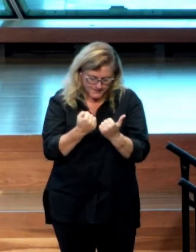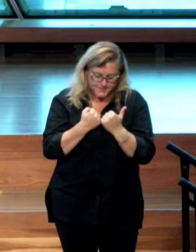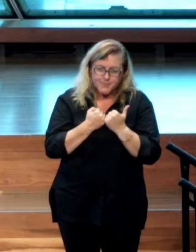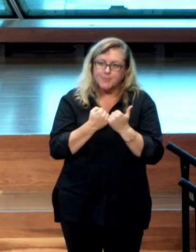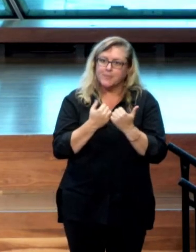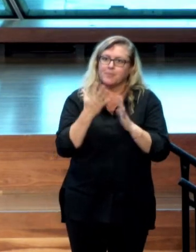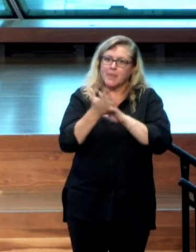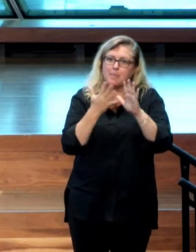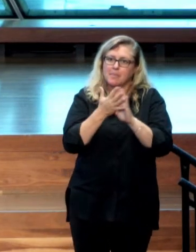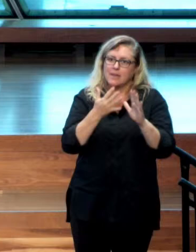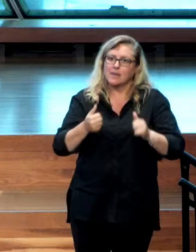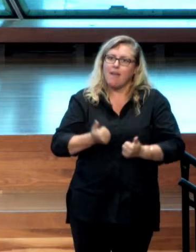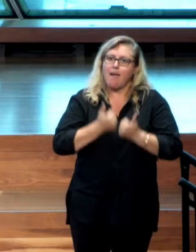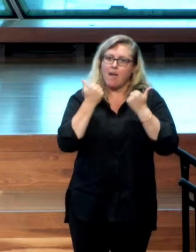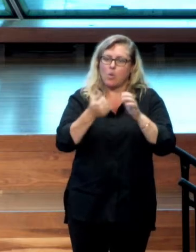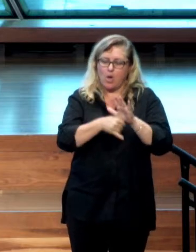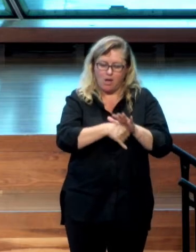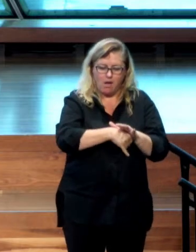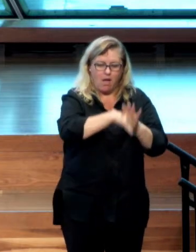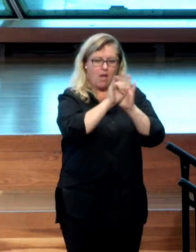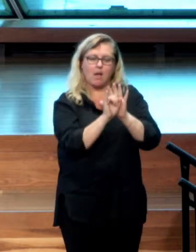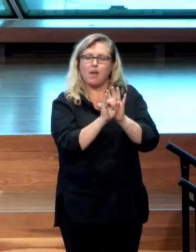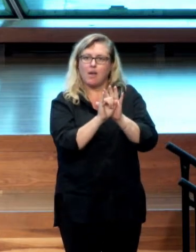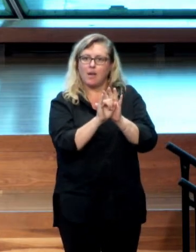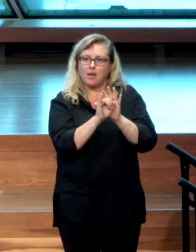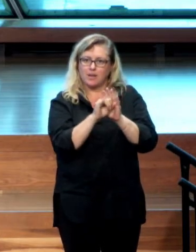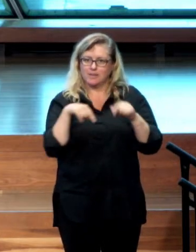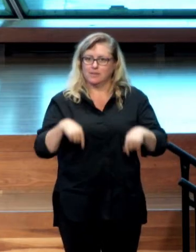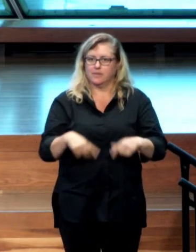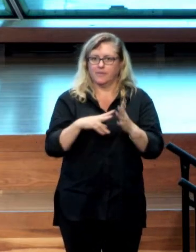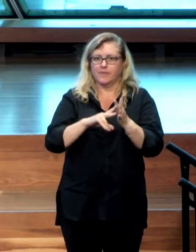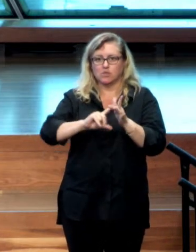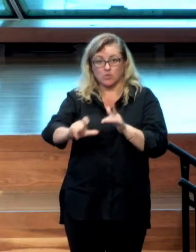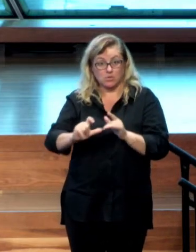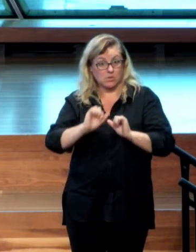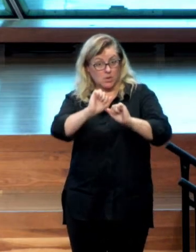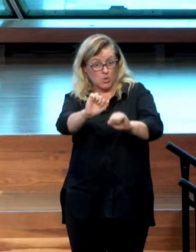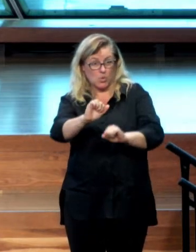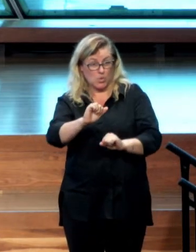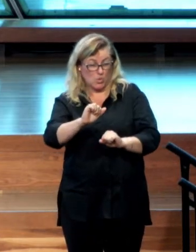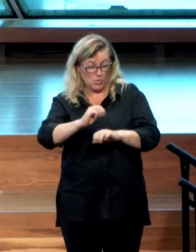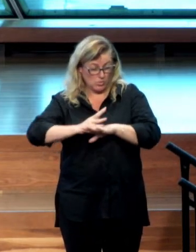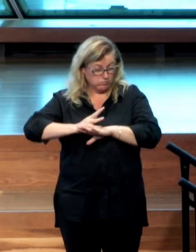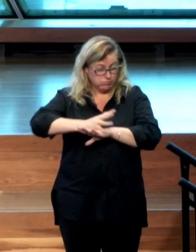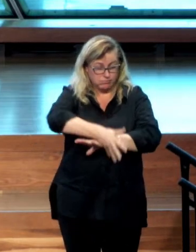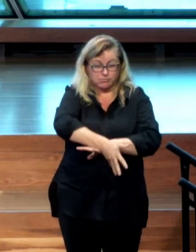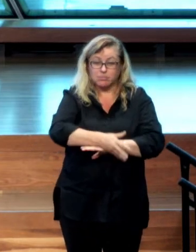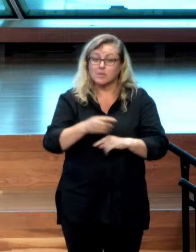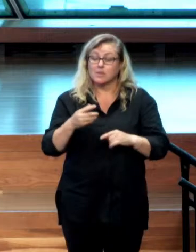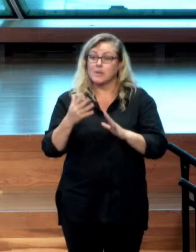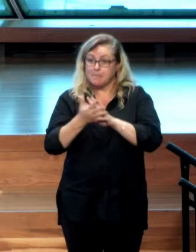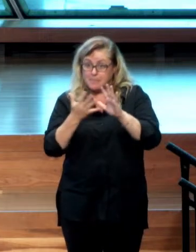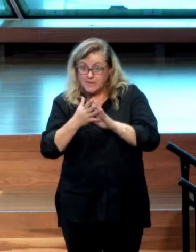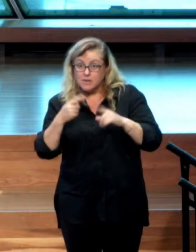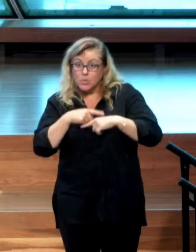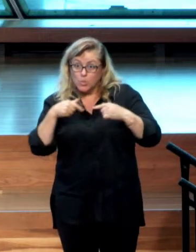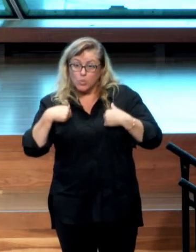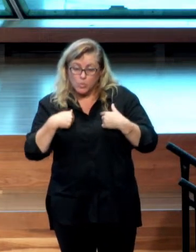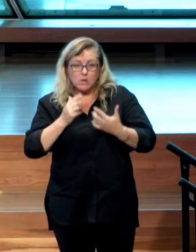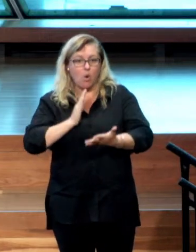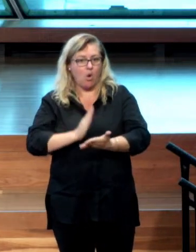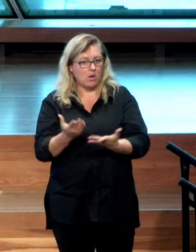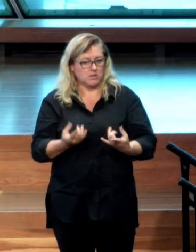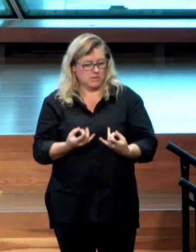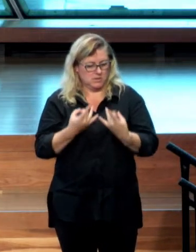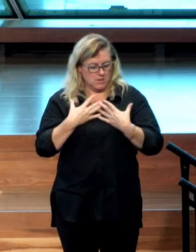city and our state its stories and its mirror. It's from your hard graft that we can ensure we are honest with ourselves, that